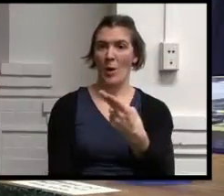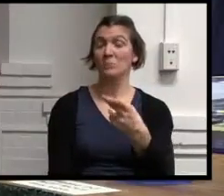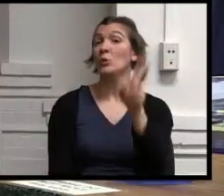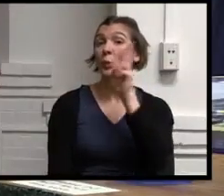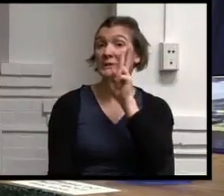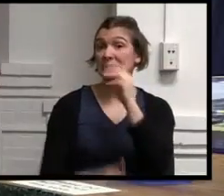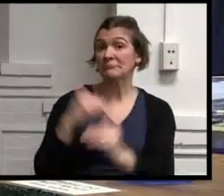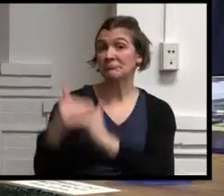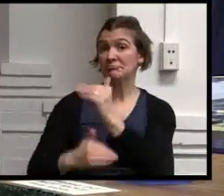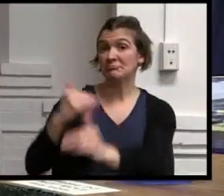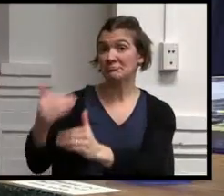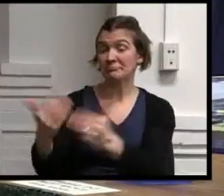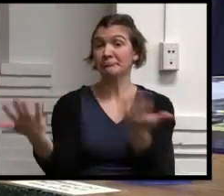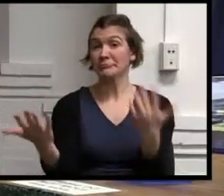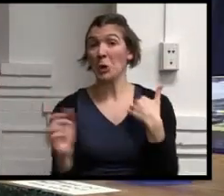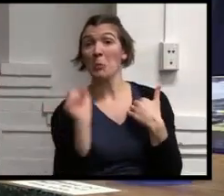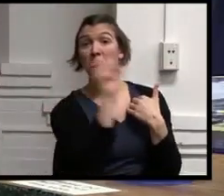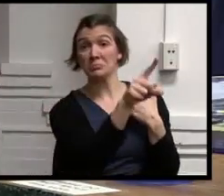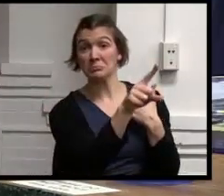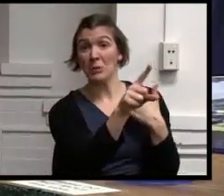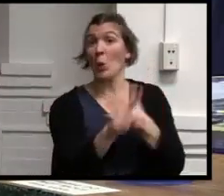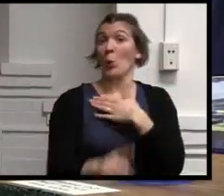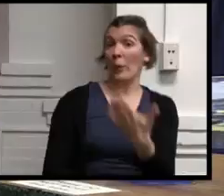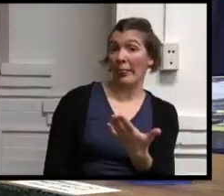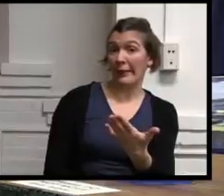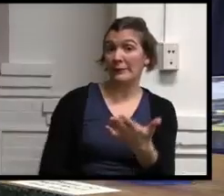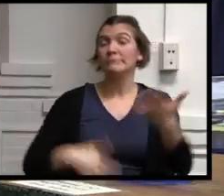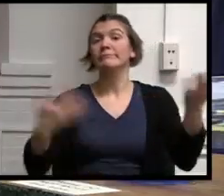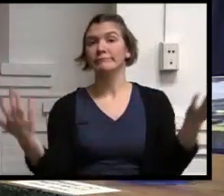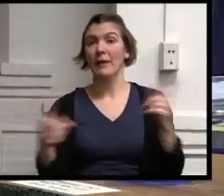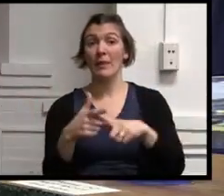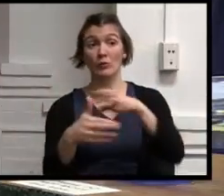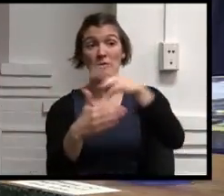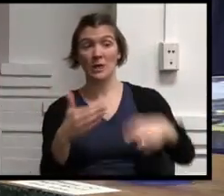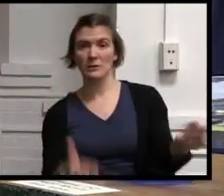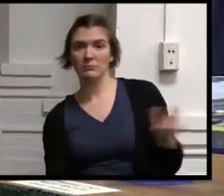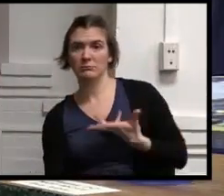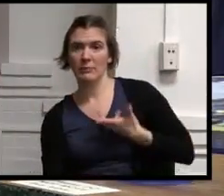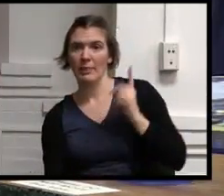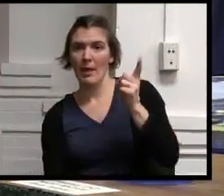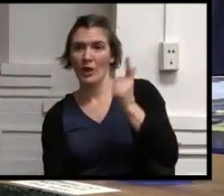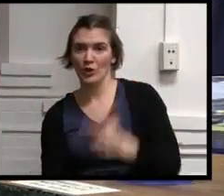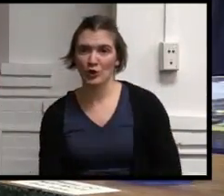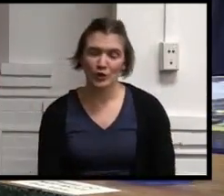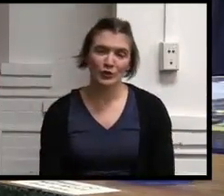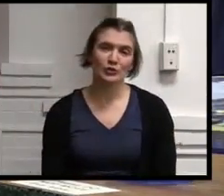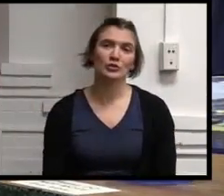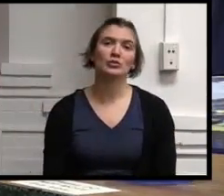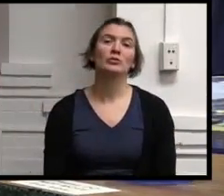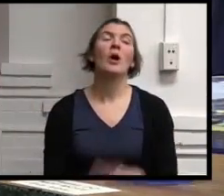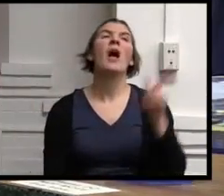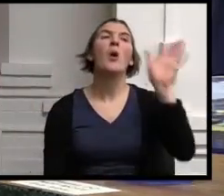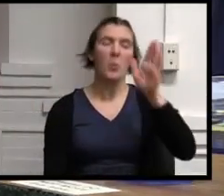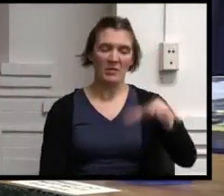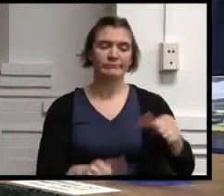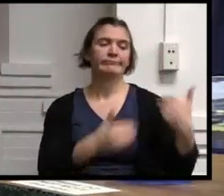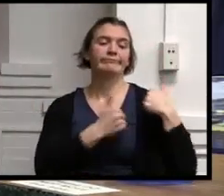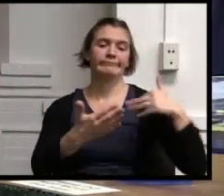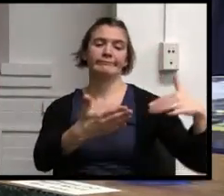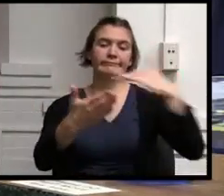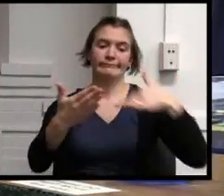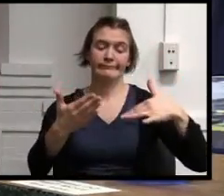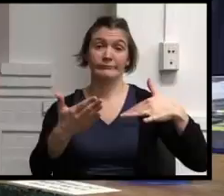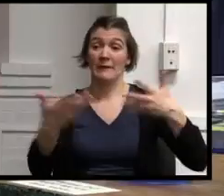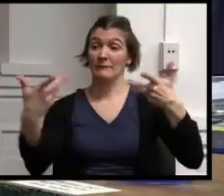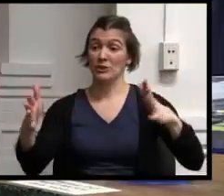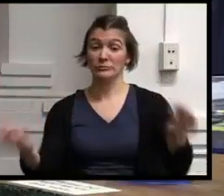zone. And see if that tells us anything different than the 2003 study did. So they will complete that. They will let us know when